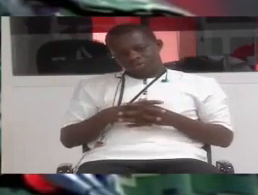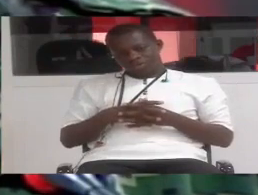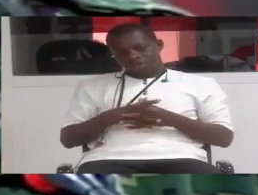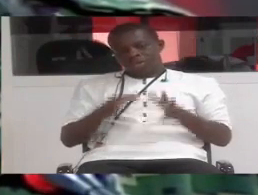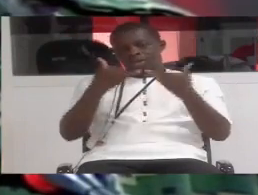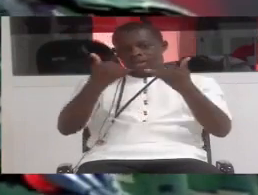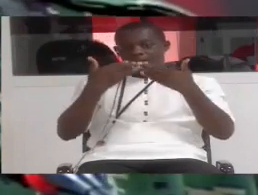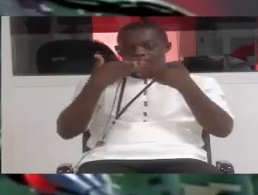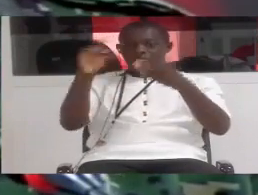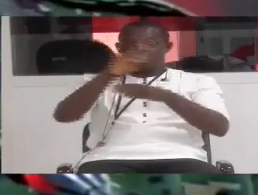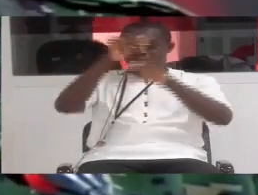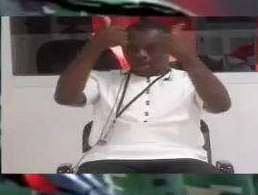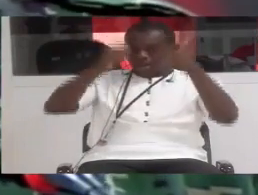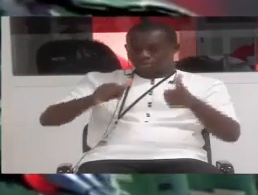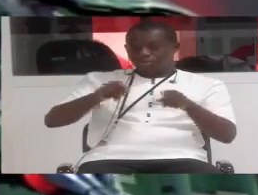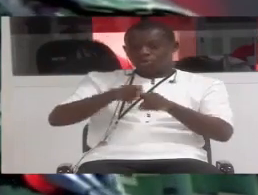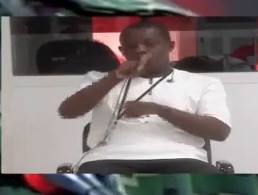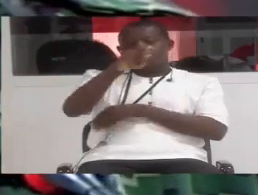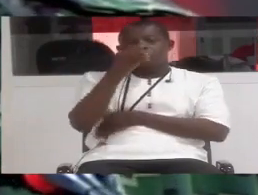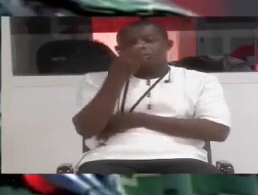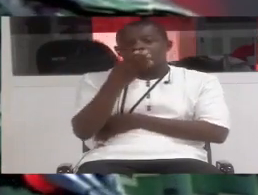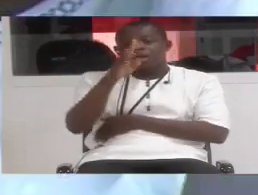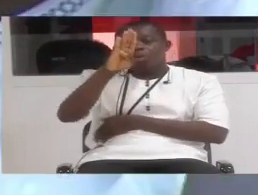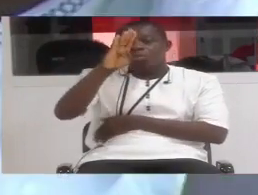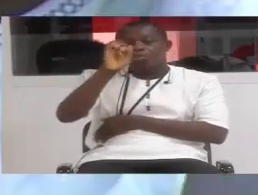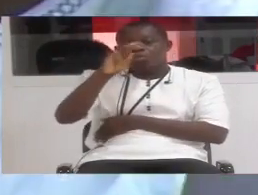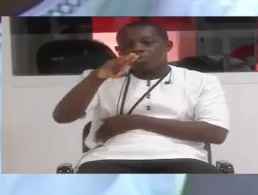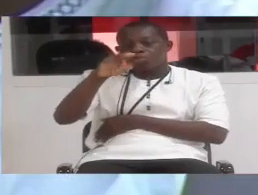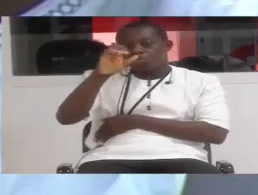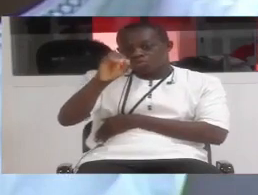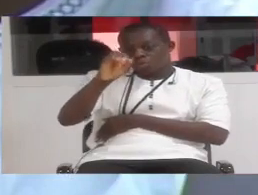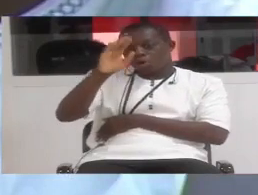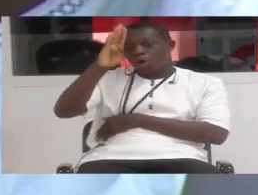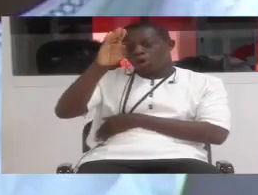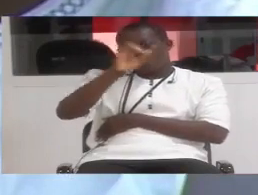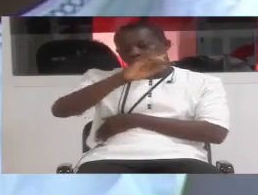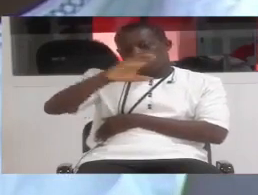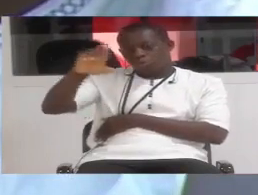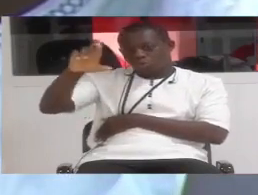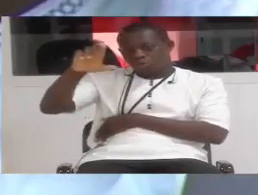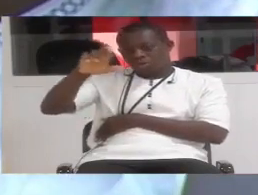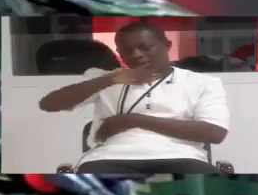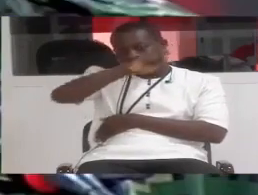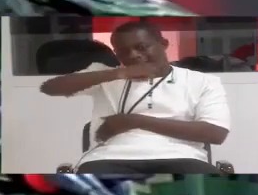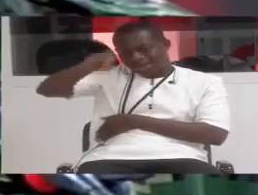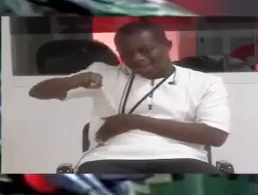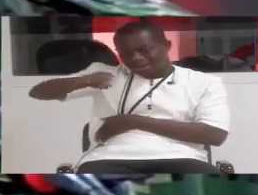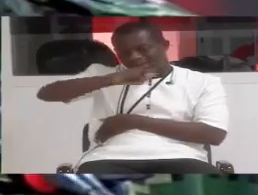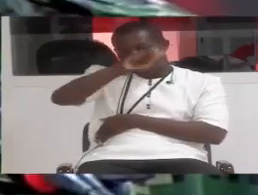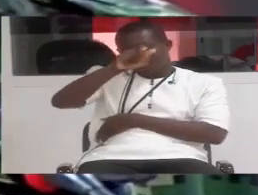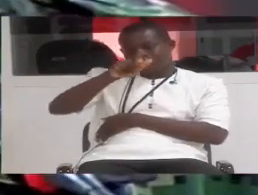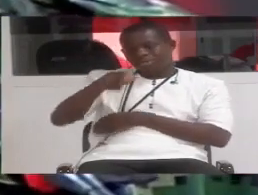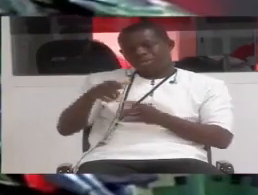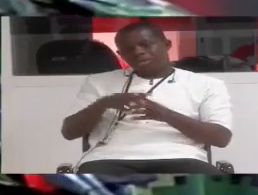tell us what happened would you say bunubor gardens ndax di nga wane fofu bunubor nako ba ngi tudda bunubor